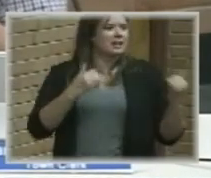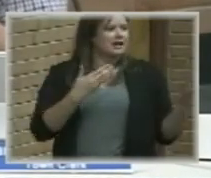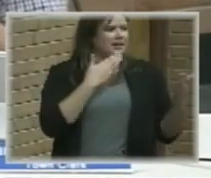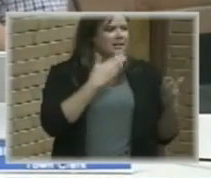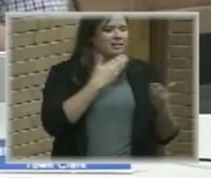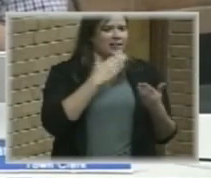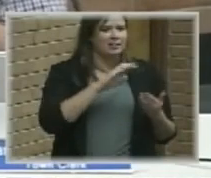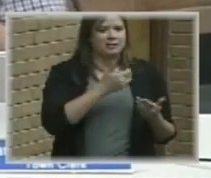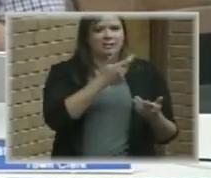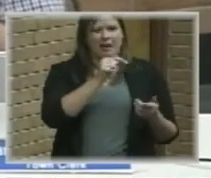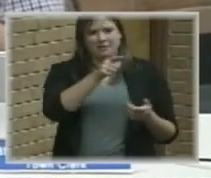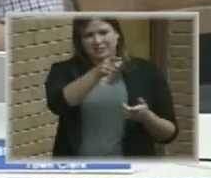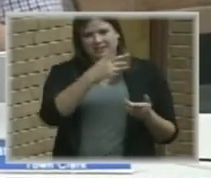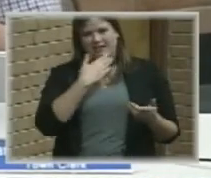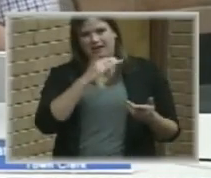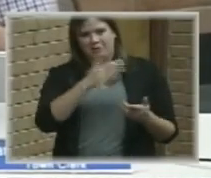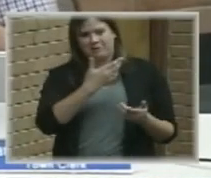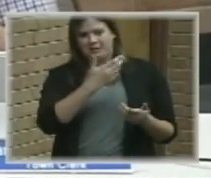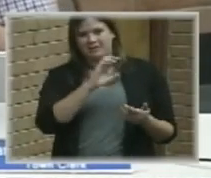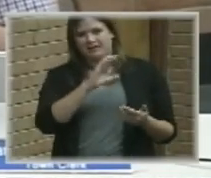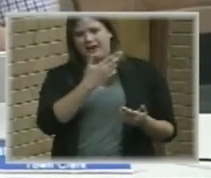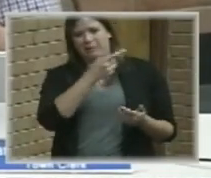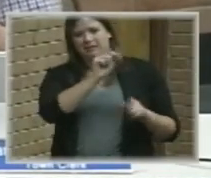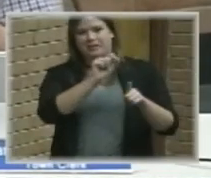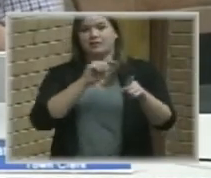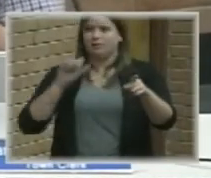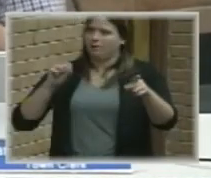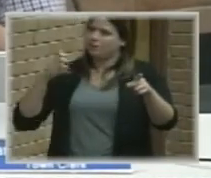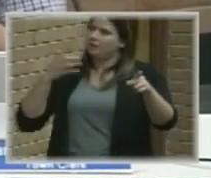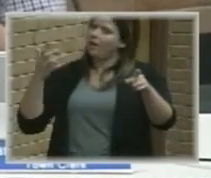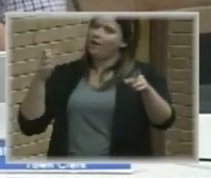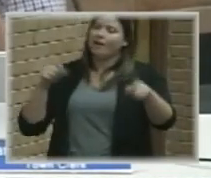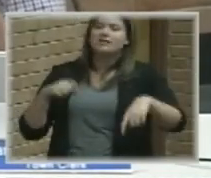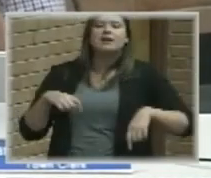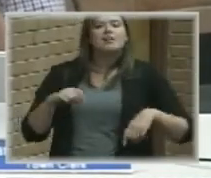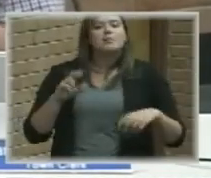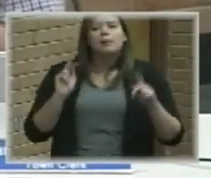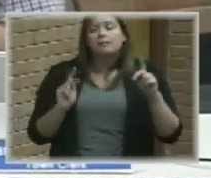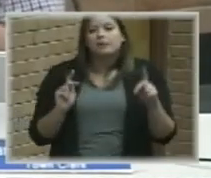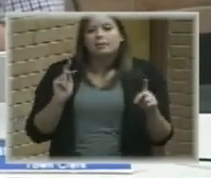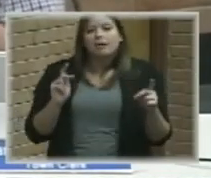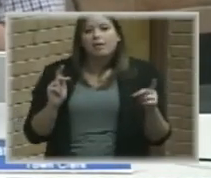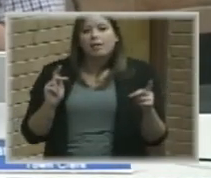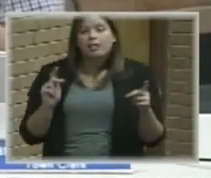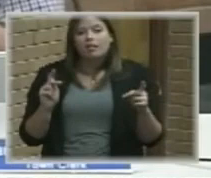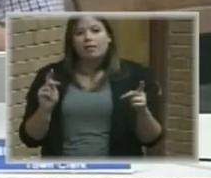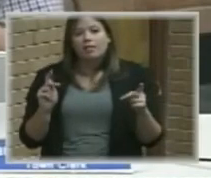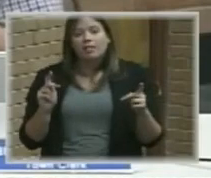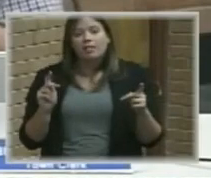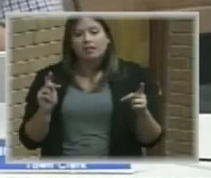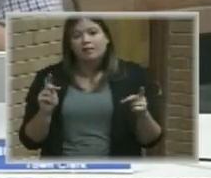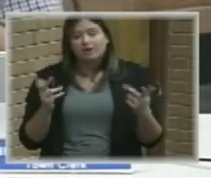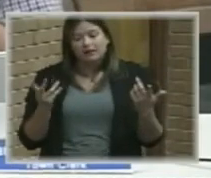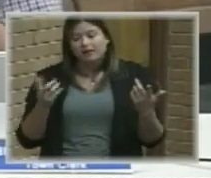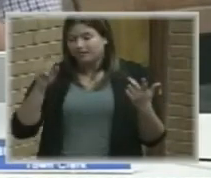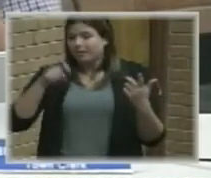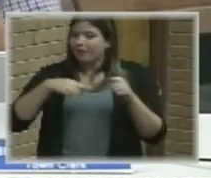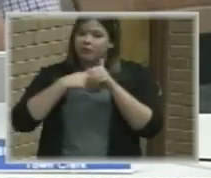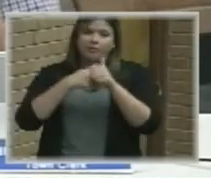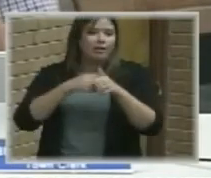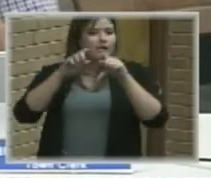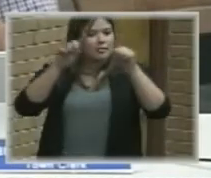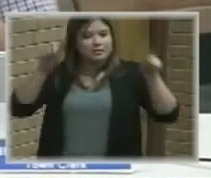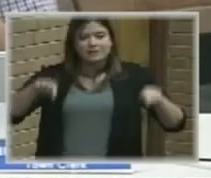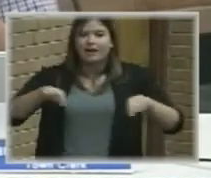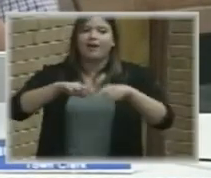Desane. But folks really did. People have been following the signs, and the folks showing